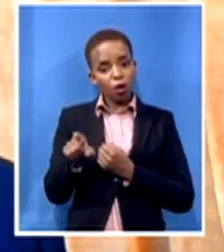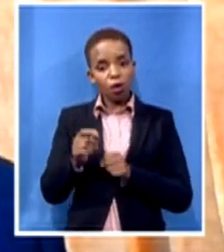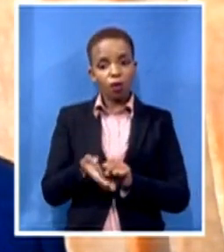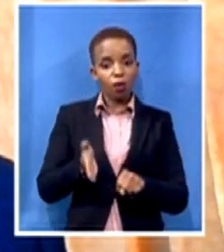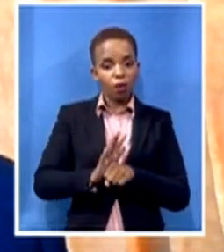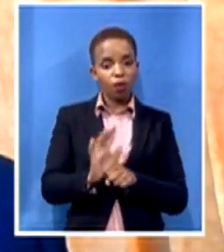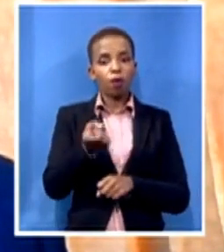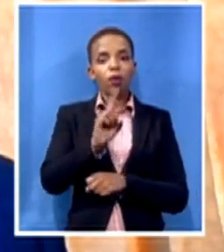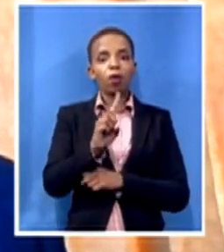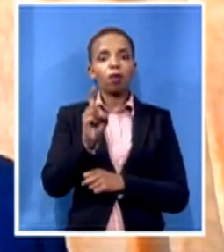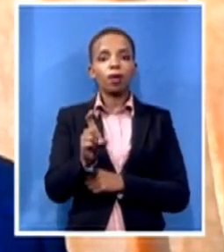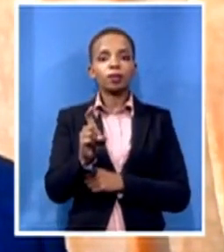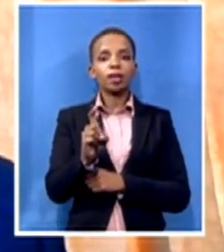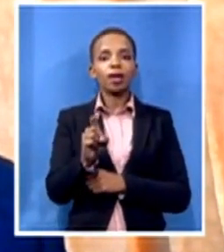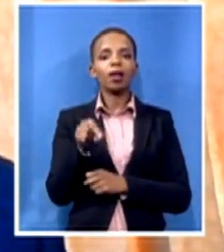angiotensin